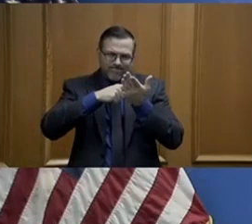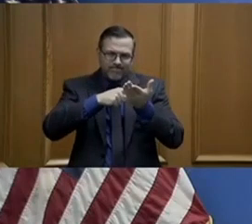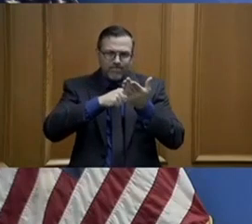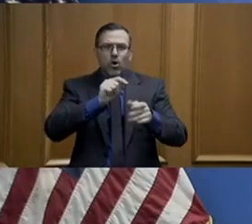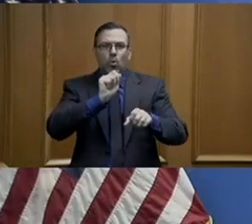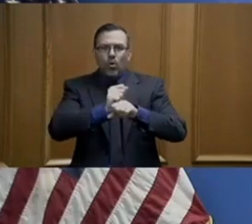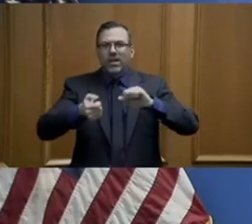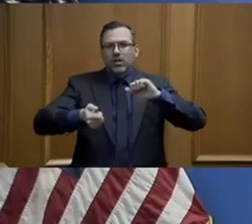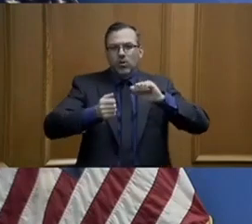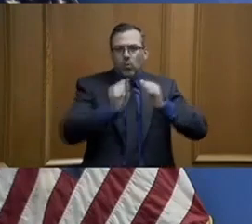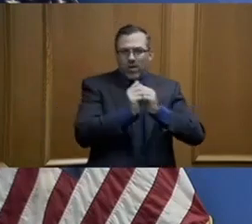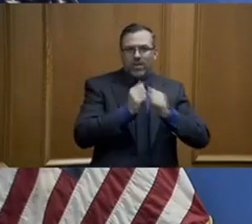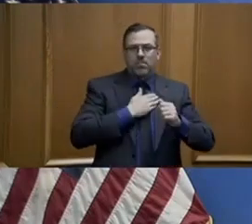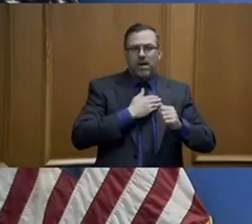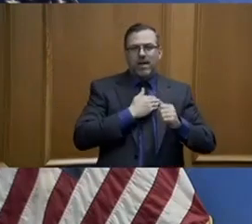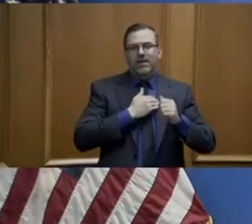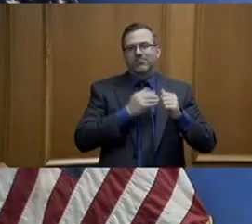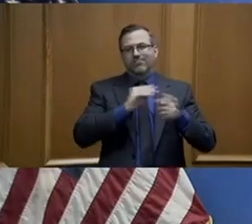Command Group.